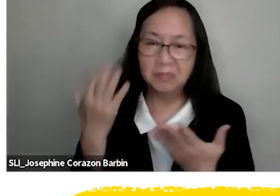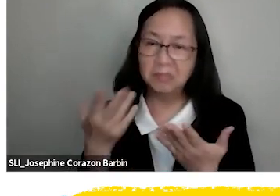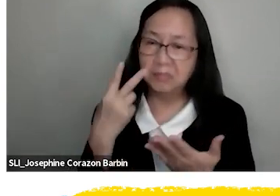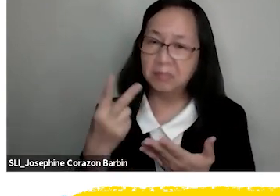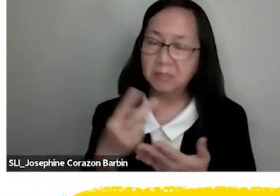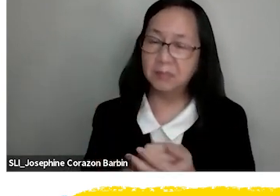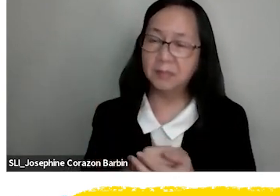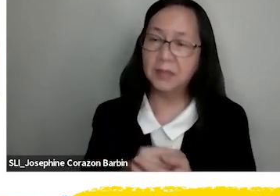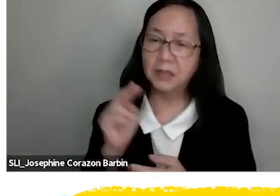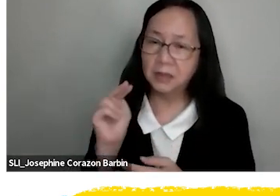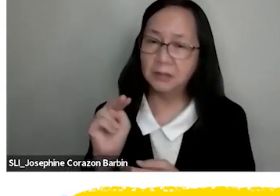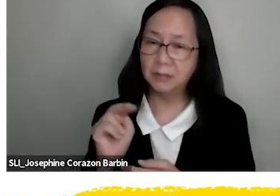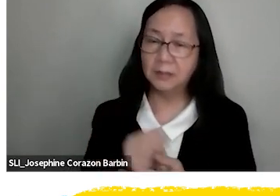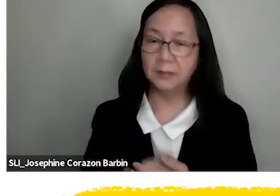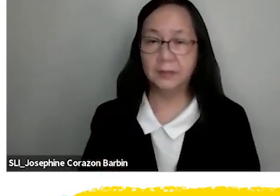that they need?